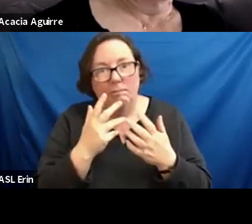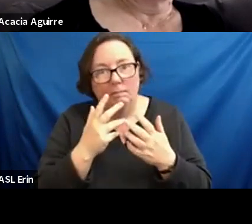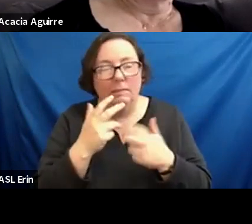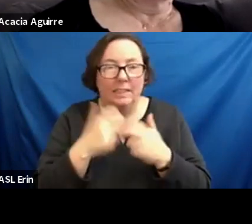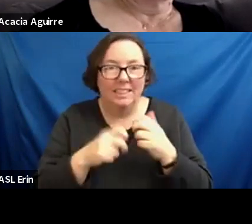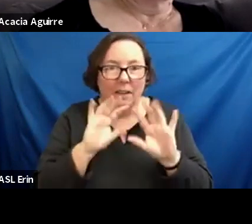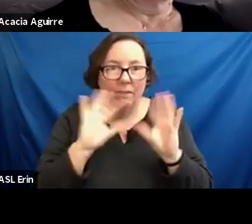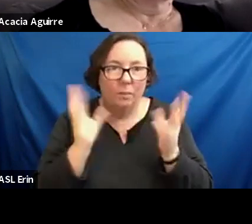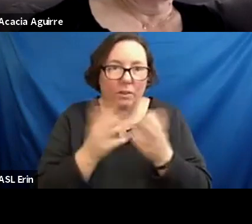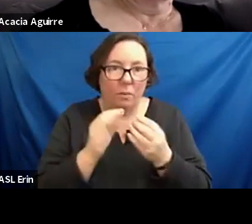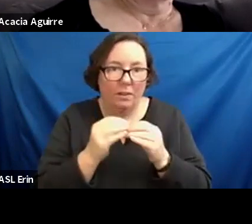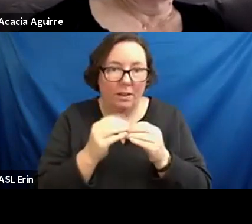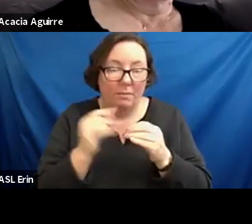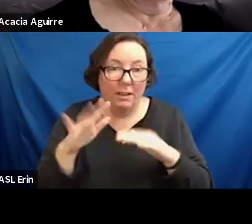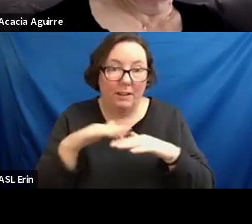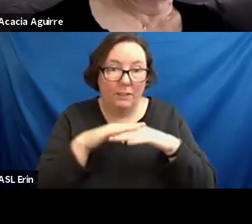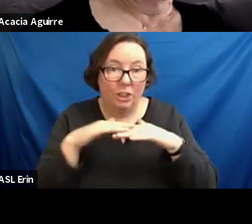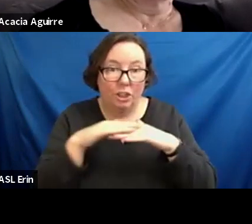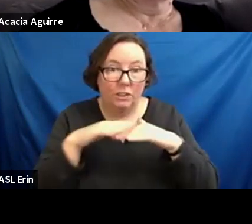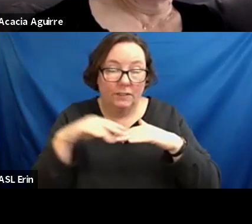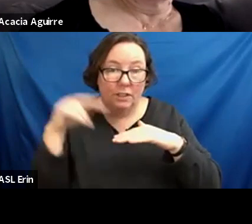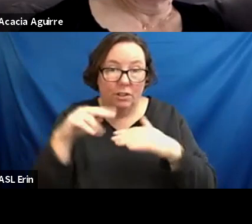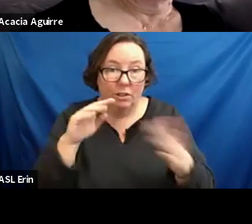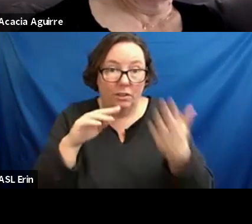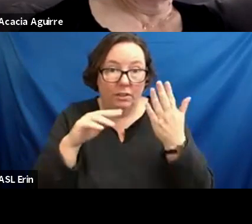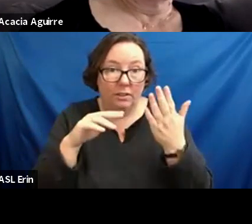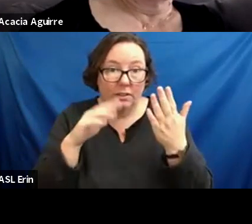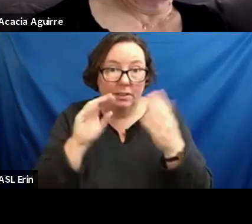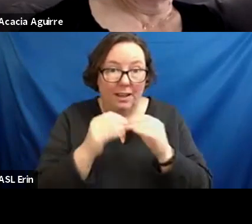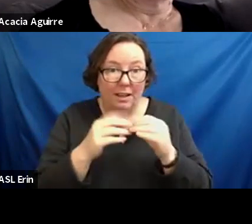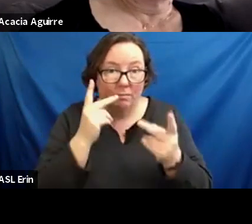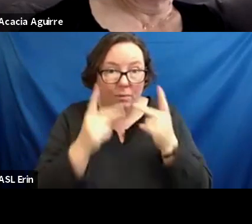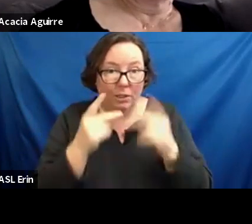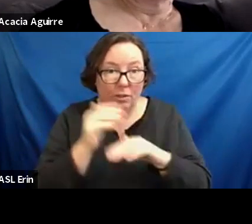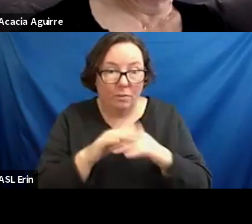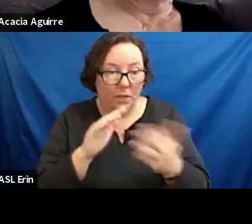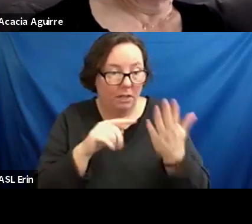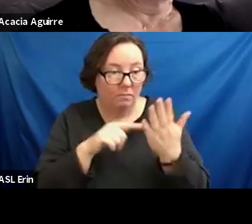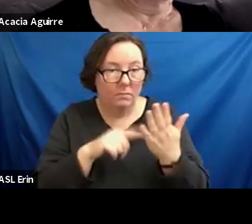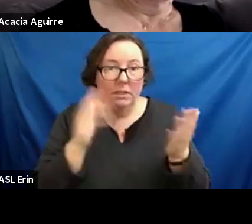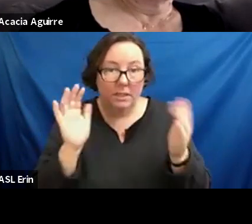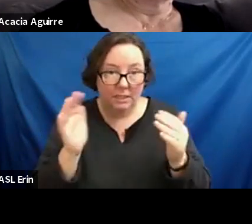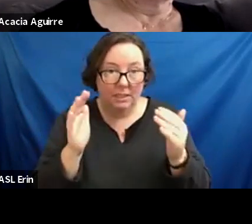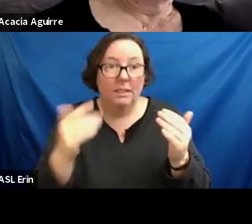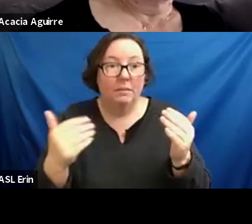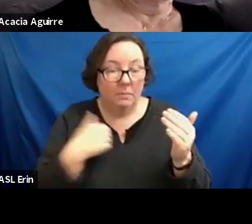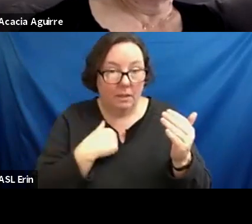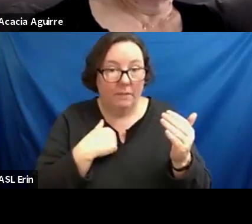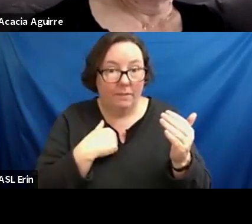On the surface, if you look at the data that was presented this evening, it appears that there has been